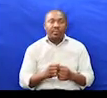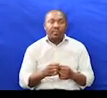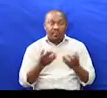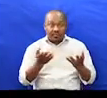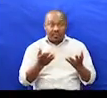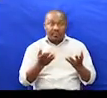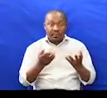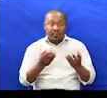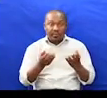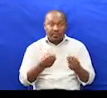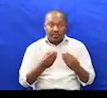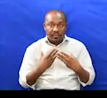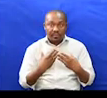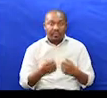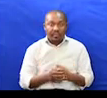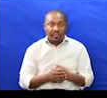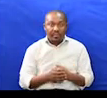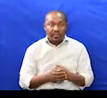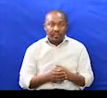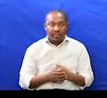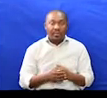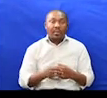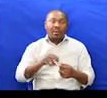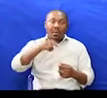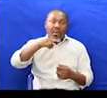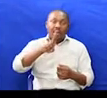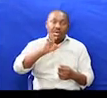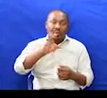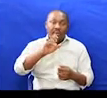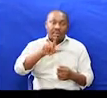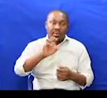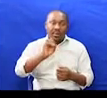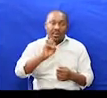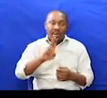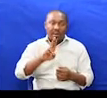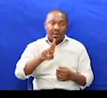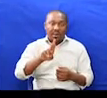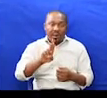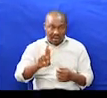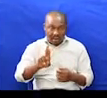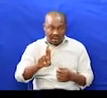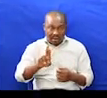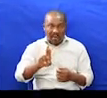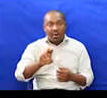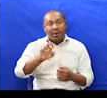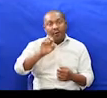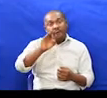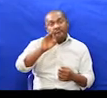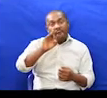this? Nuclear fission and nuclear fission. It means